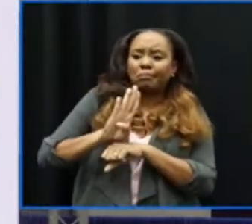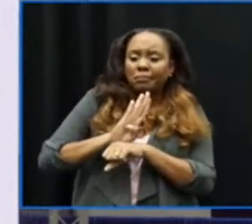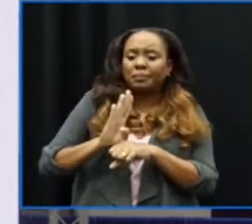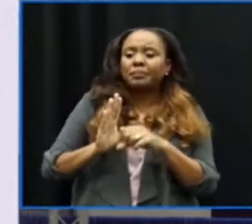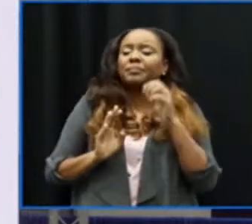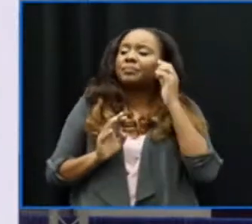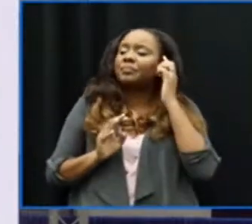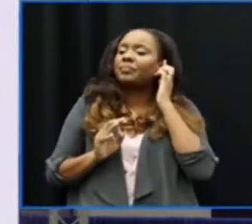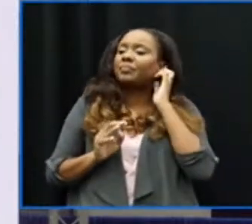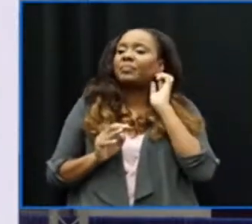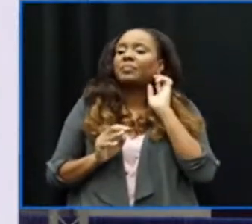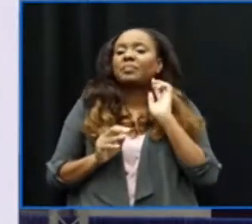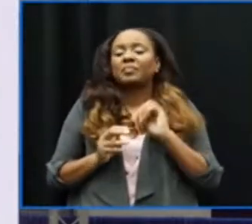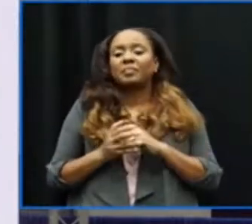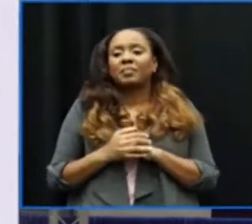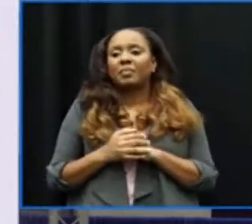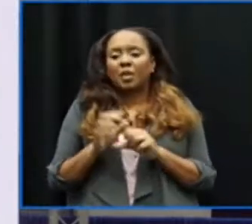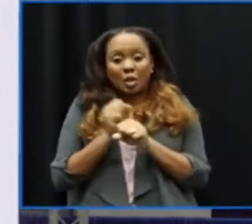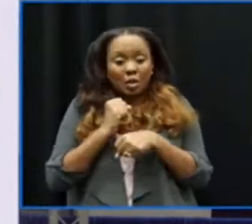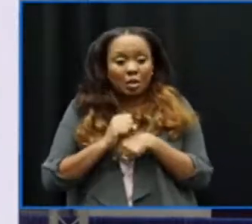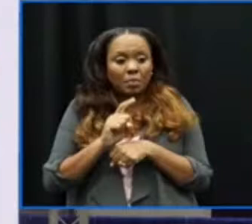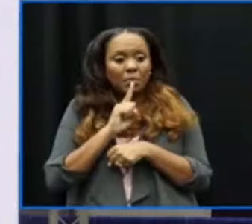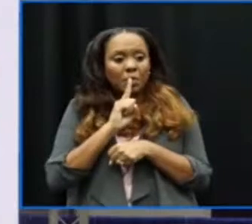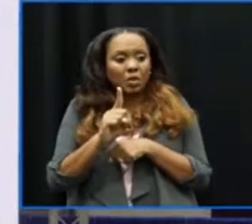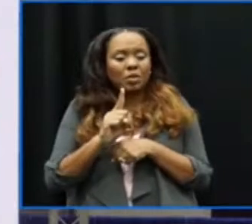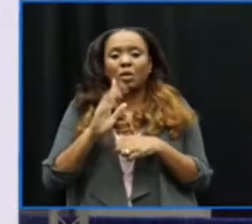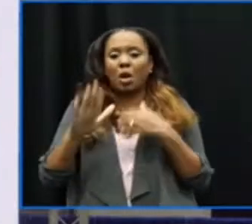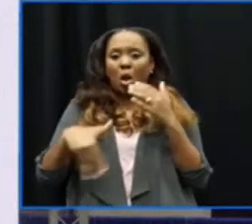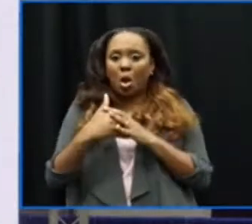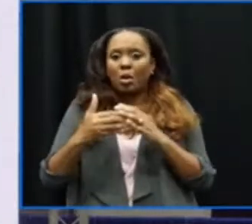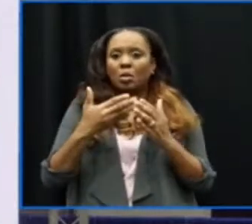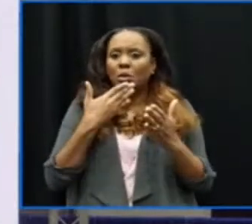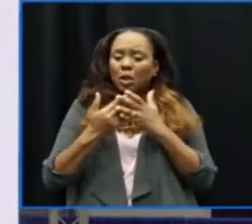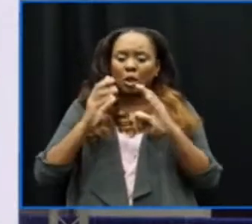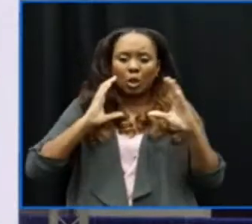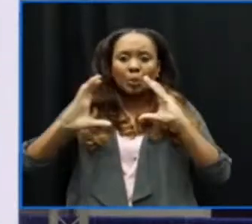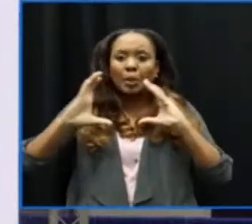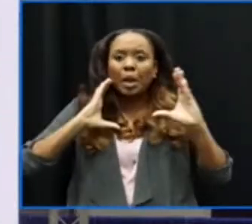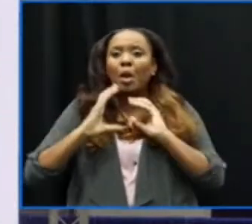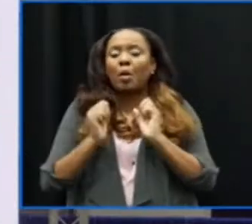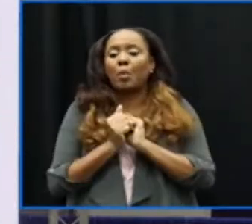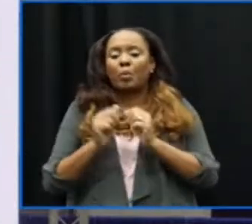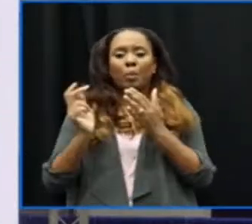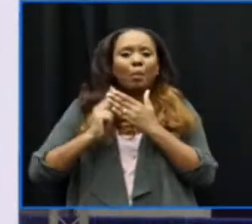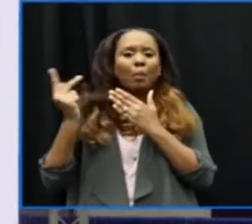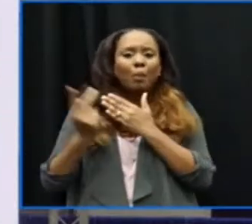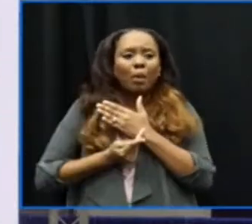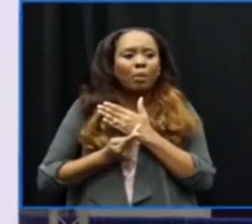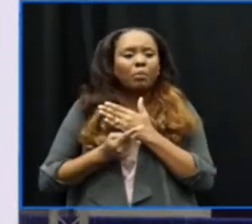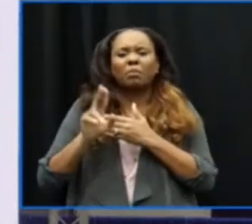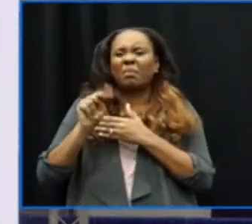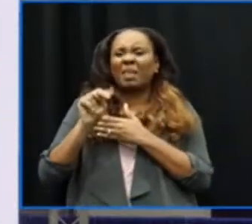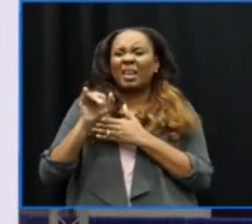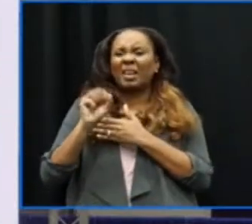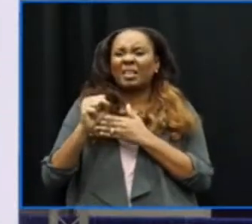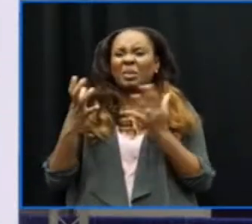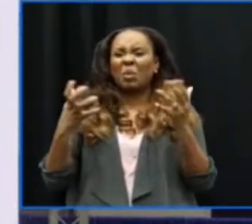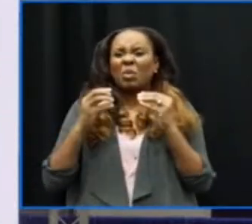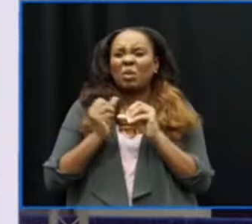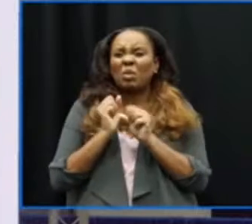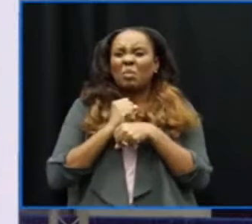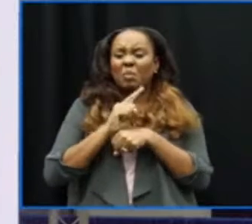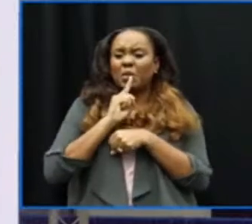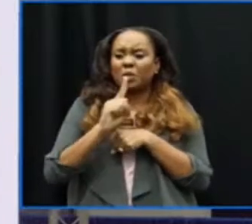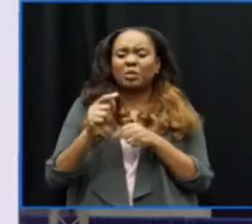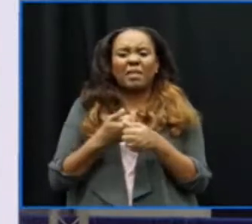are no gaps and there are no duplications in whatever programs NIS offers or whatever other programs the government